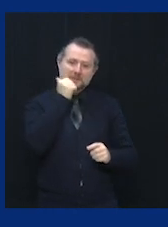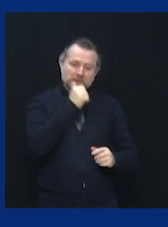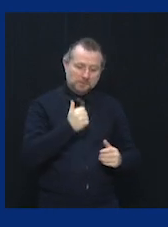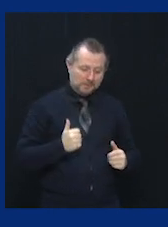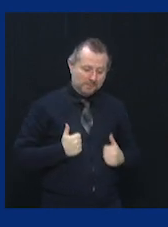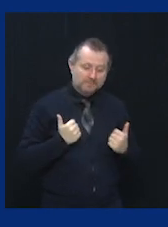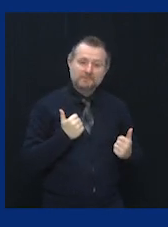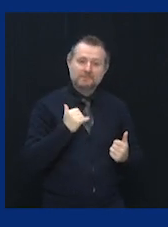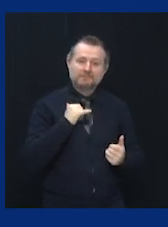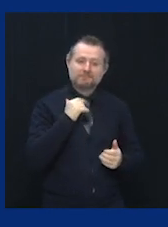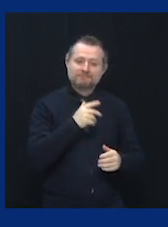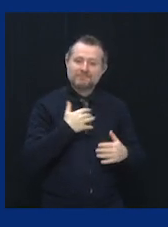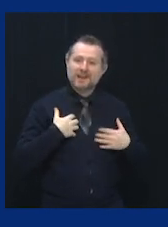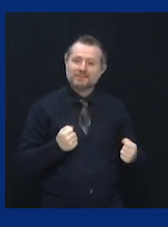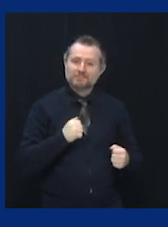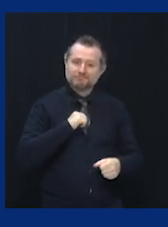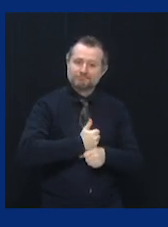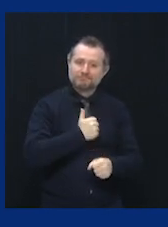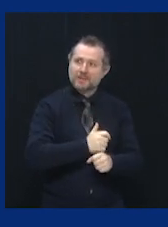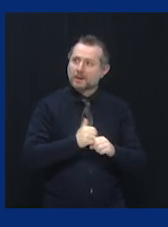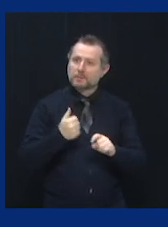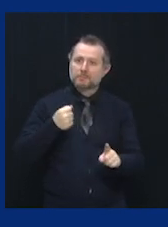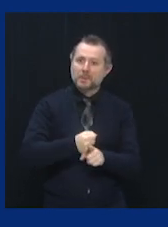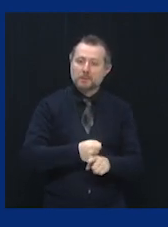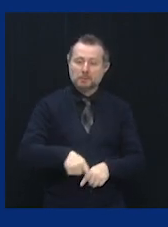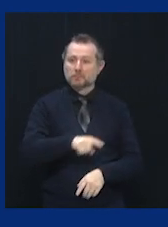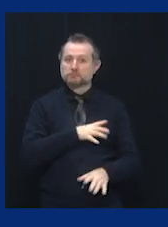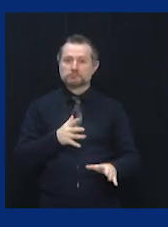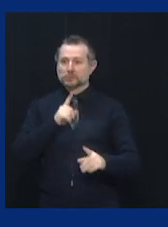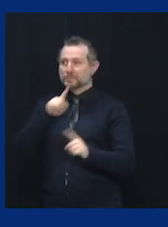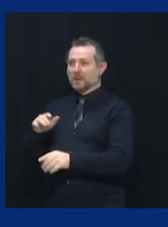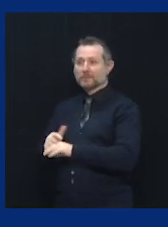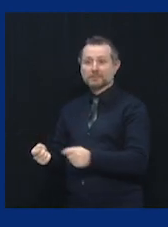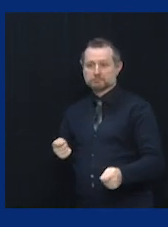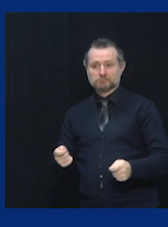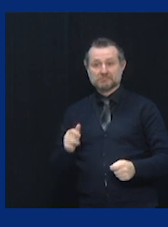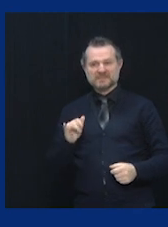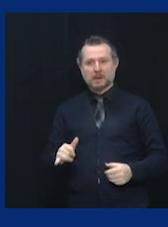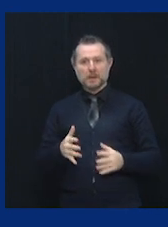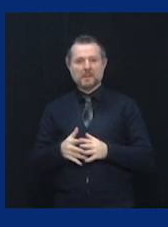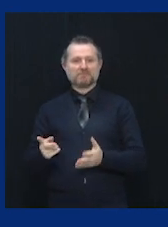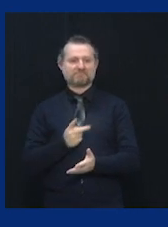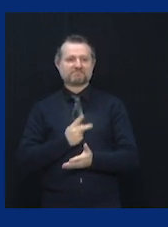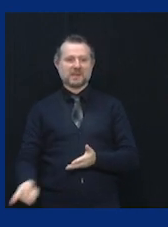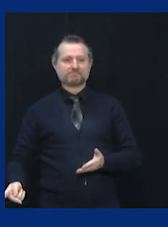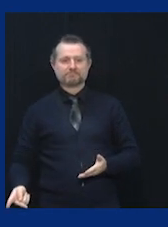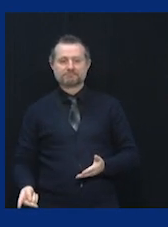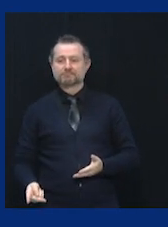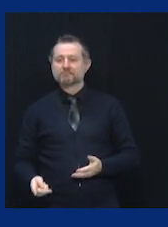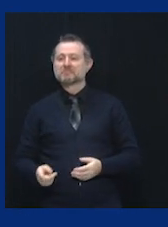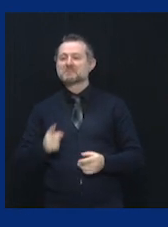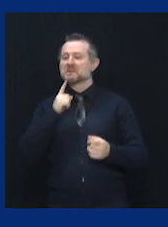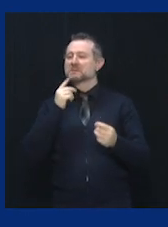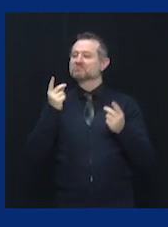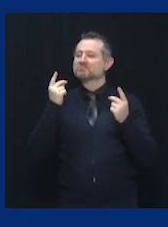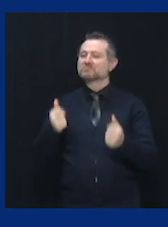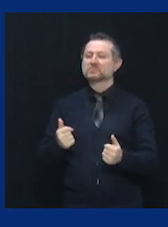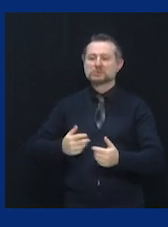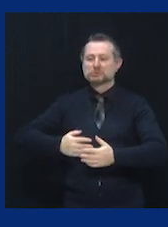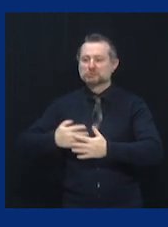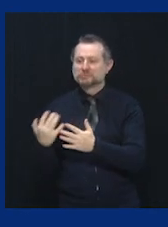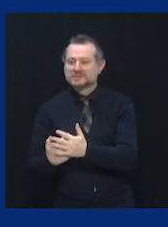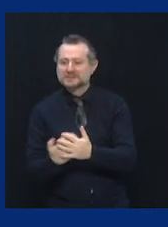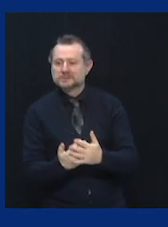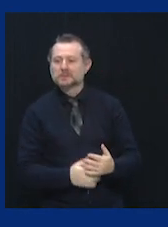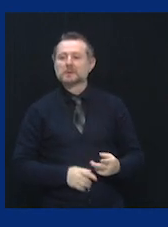That's where this country fell down. You have to be able to do the screening. You have to be able to do millions of tests. You